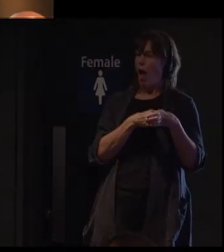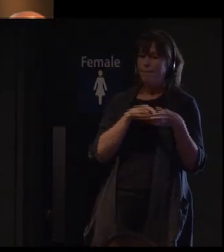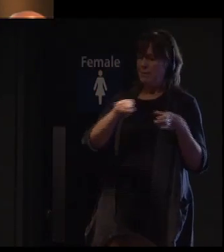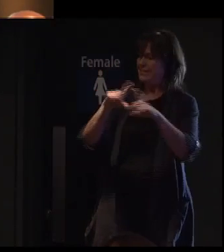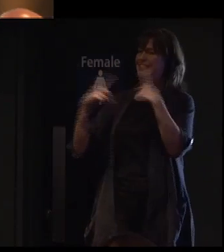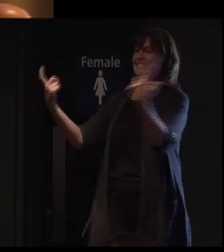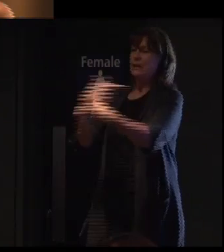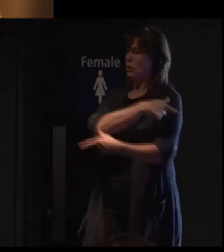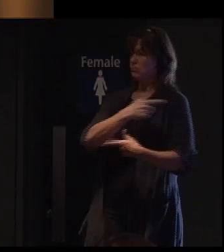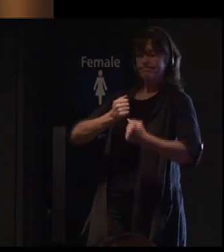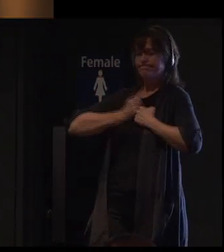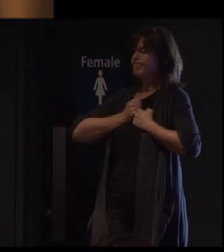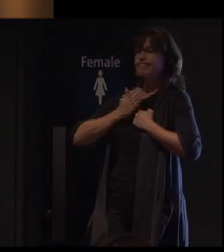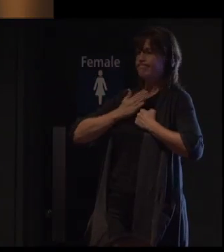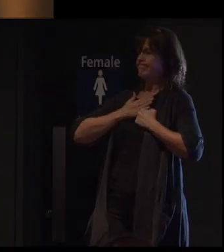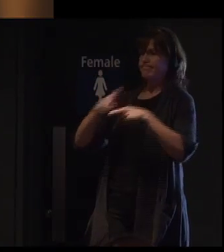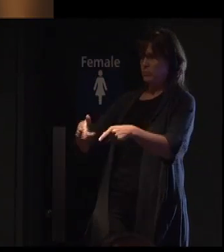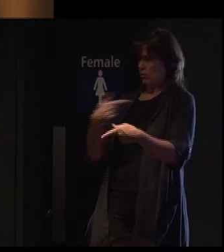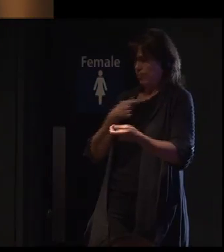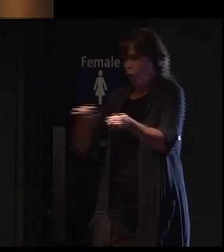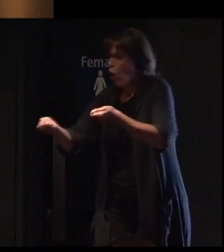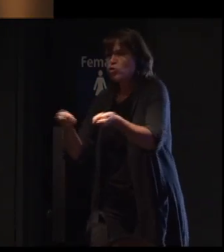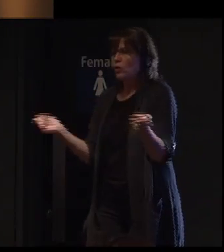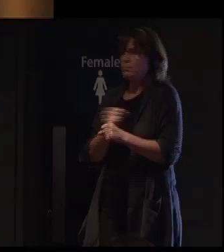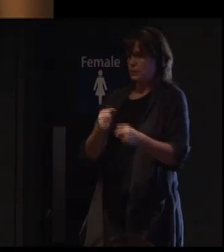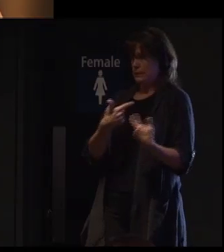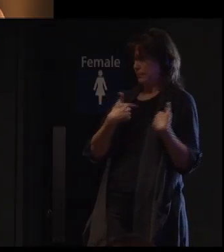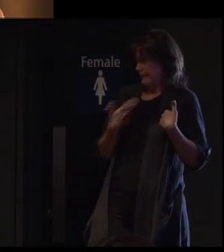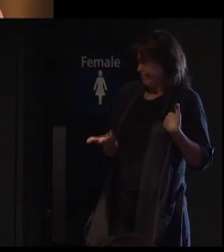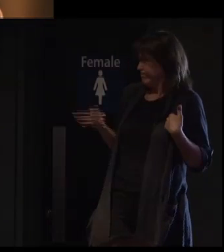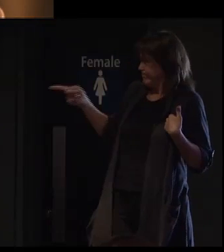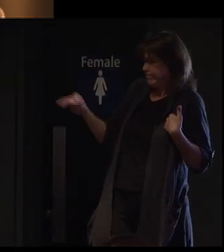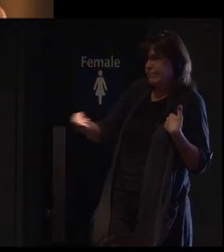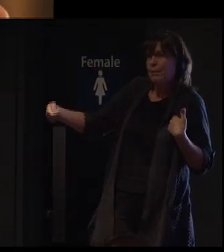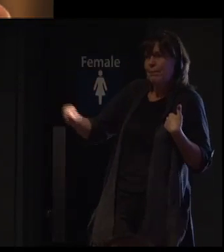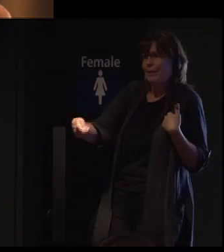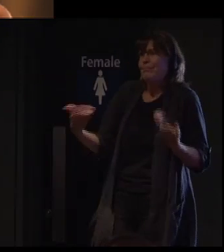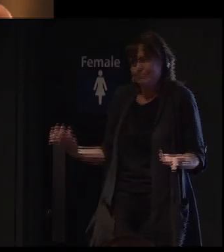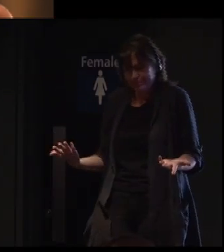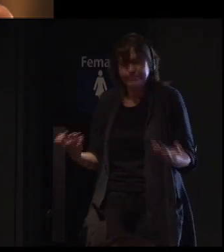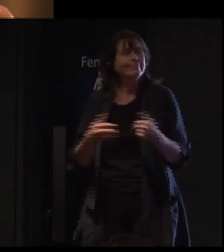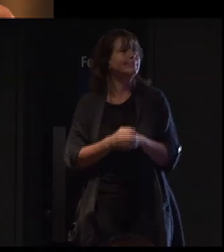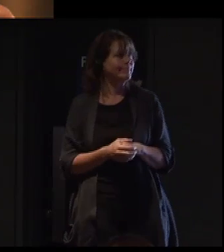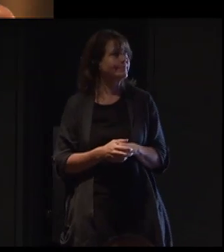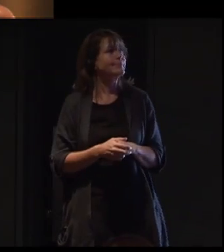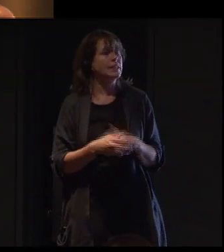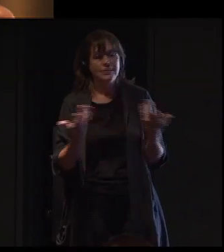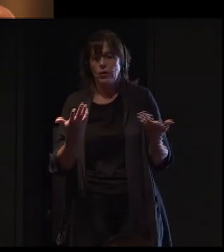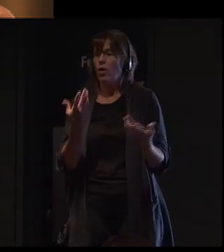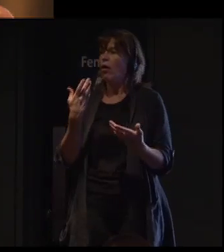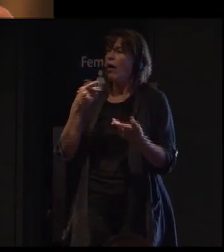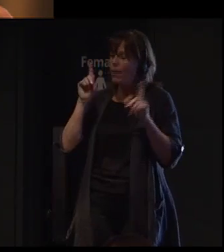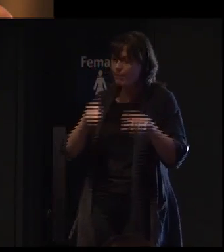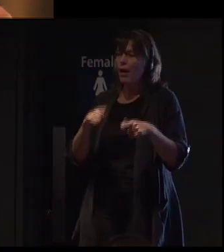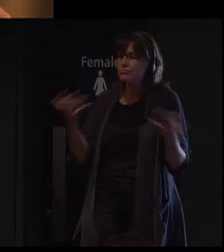these facilities. And last but not least, there's in a lot of countries there's a high investment versus a low return on investment on creating proper